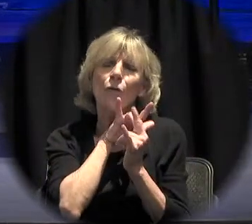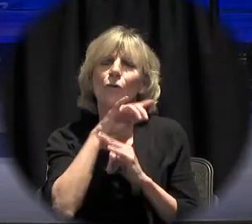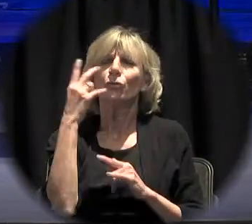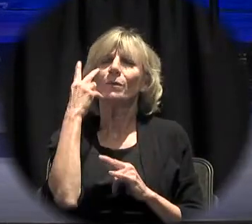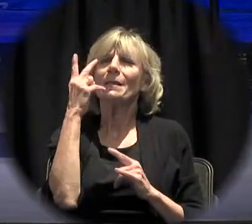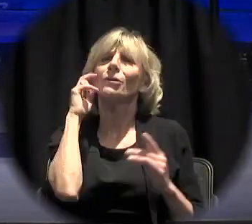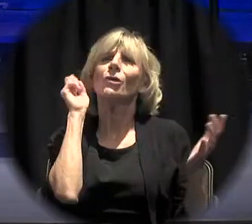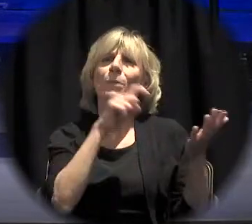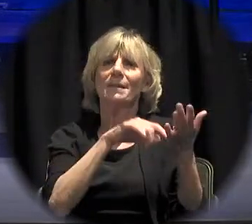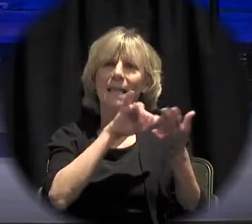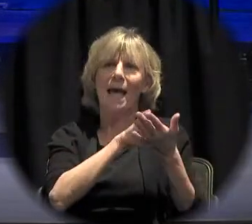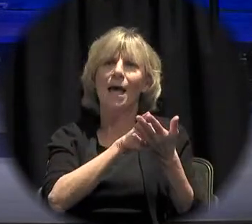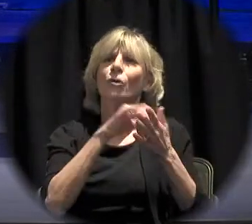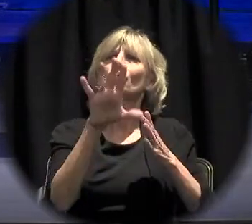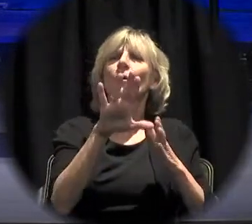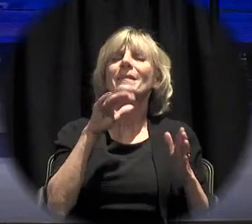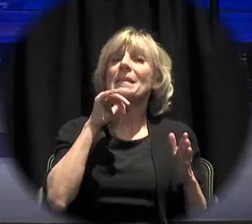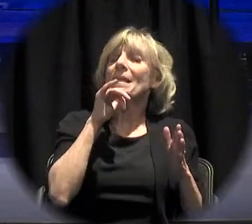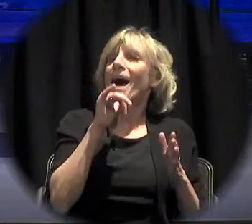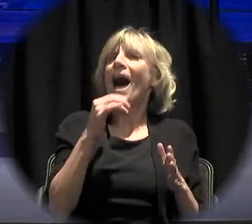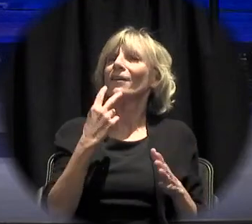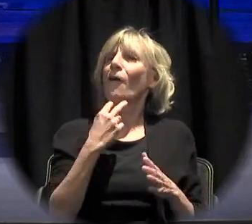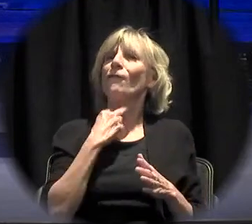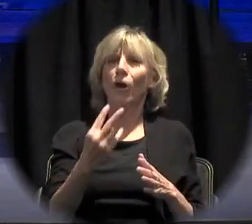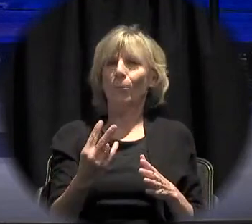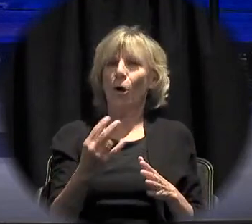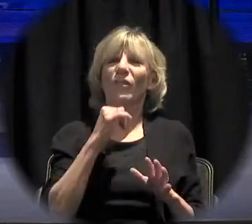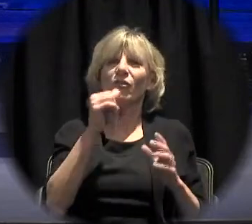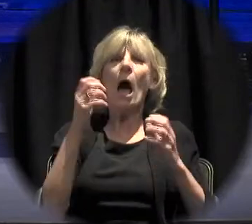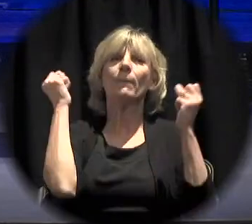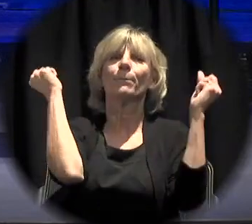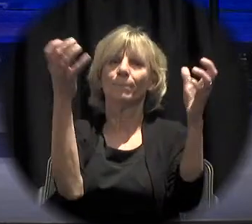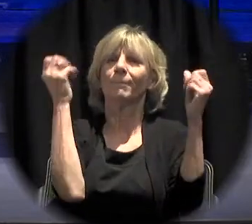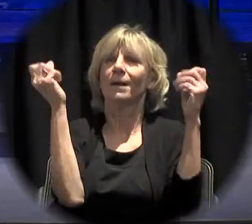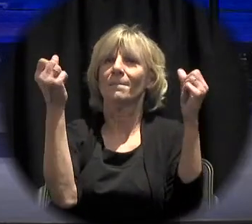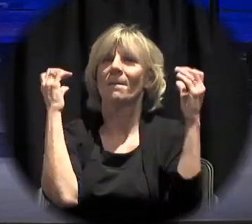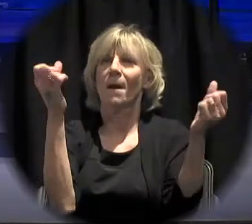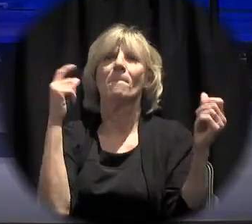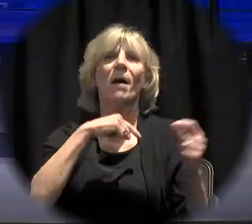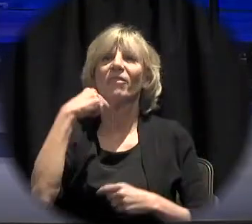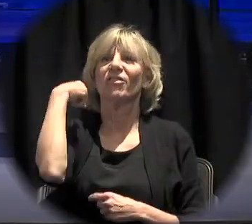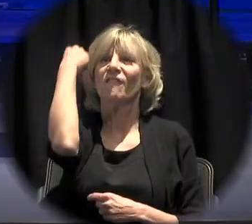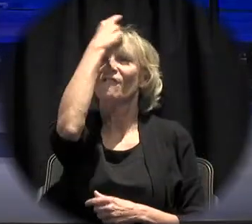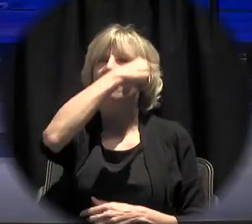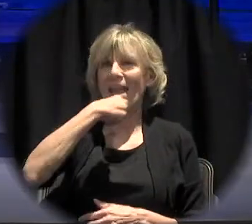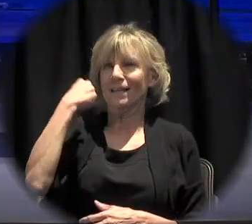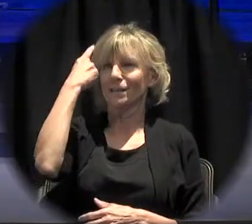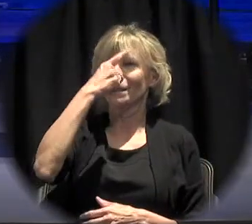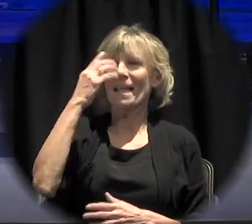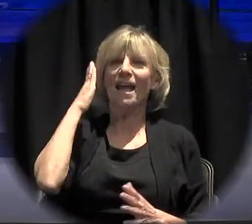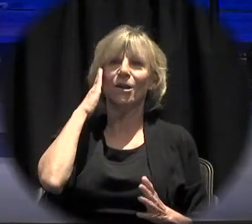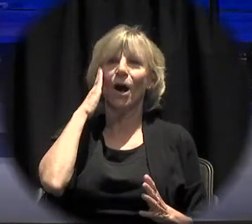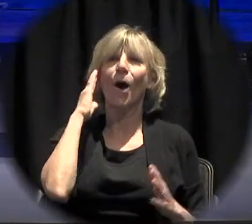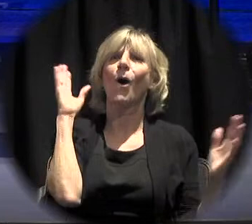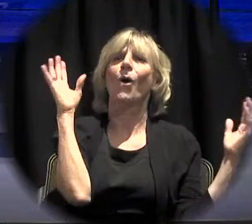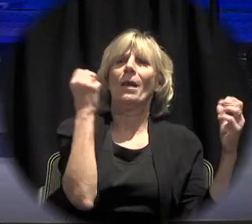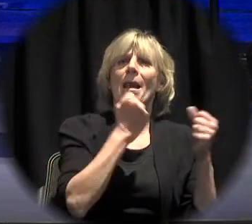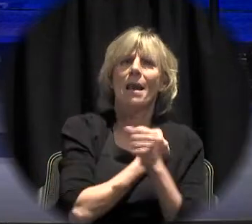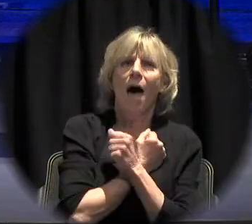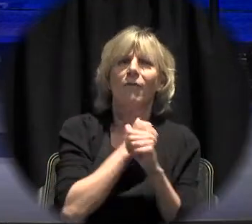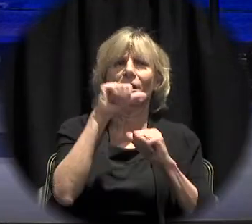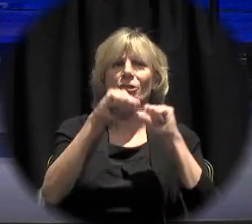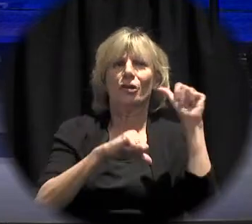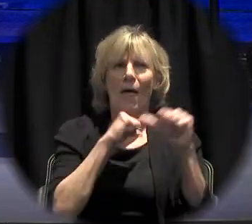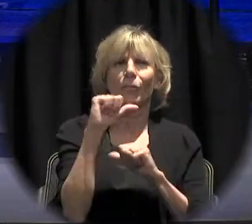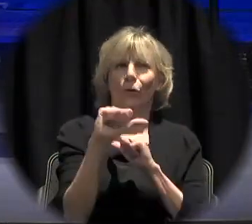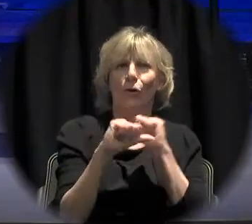a room with a teenager and say, "Hi, Carissa!" You know, that'd be a little odd. But what do our nonverbals display to our kids? Is